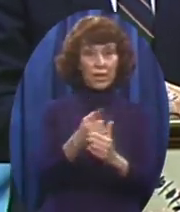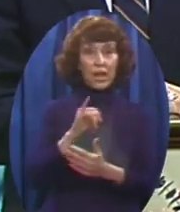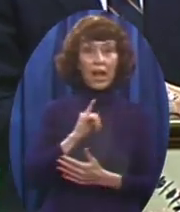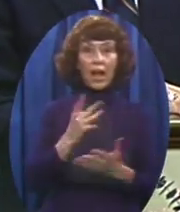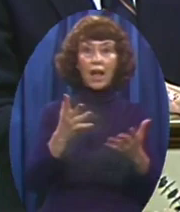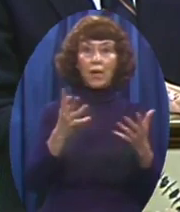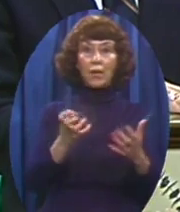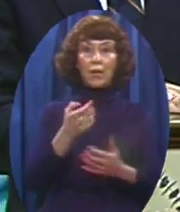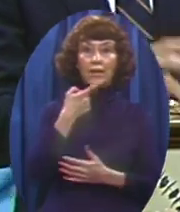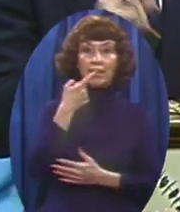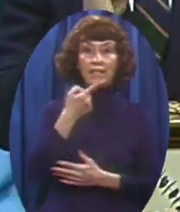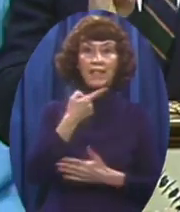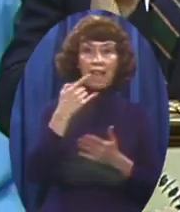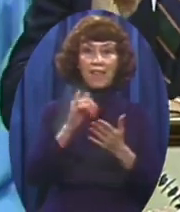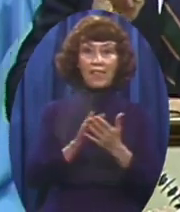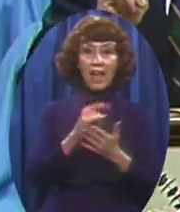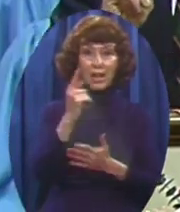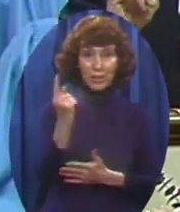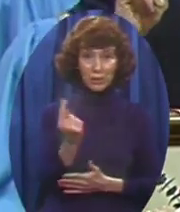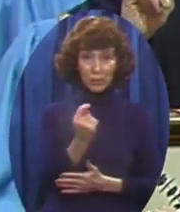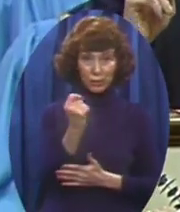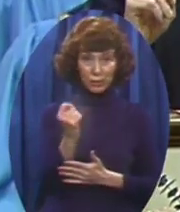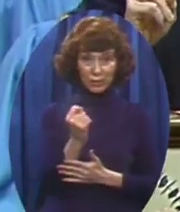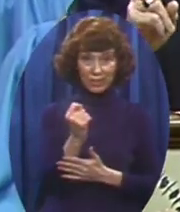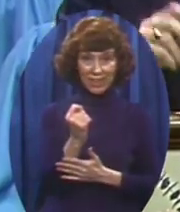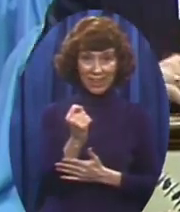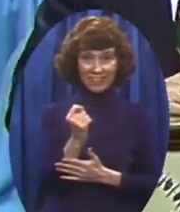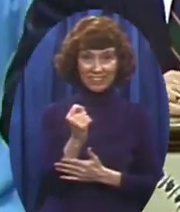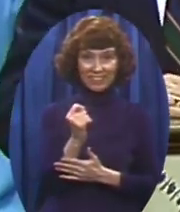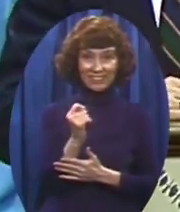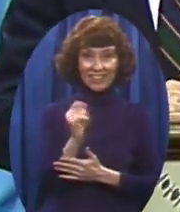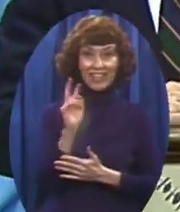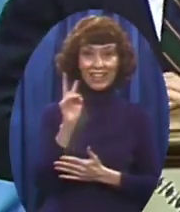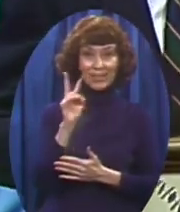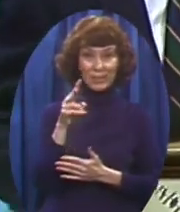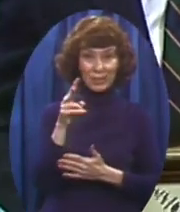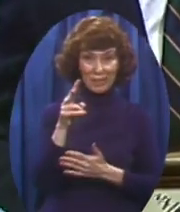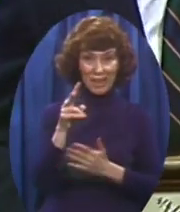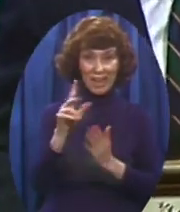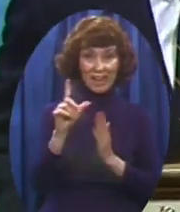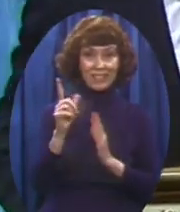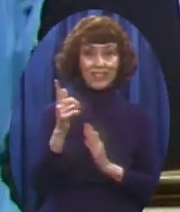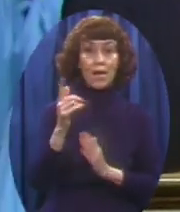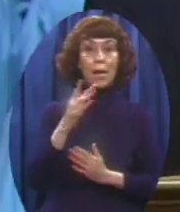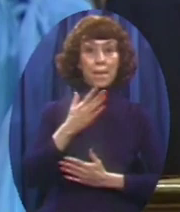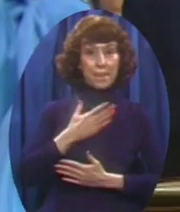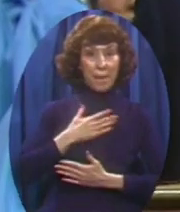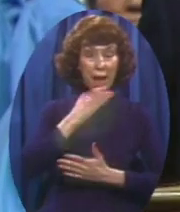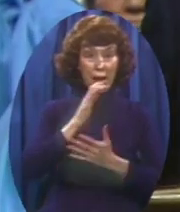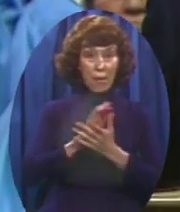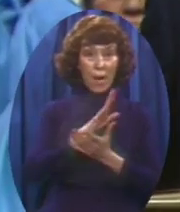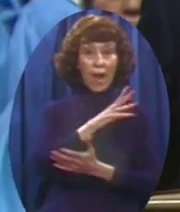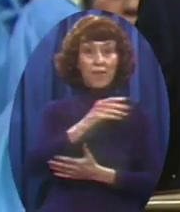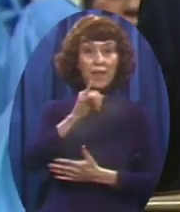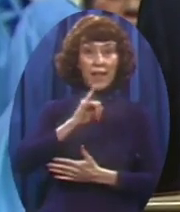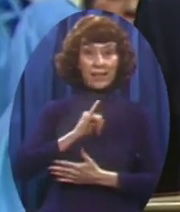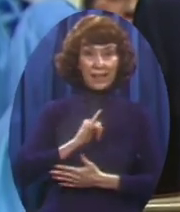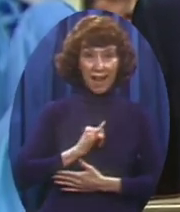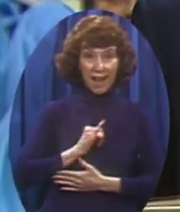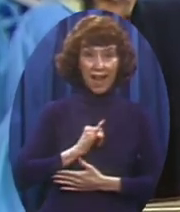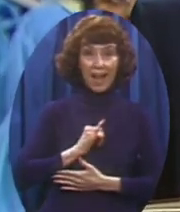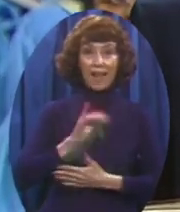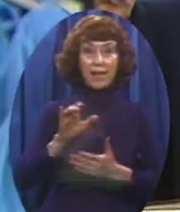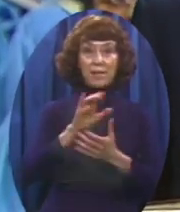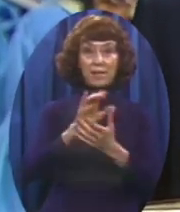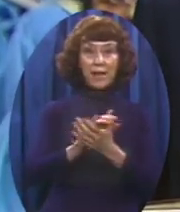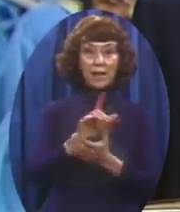I just want to say that Tuesday, 2 days from today, Maisel and I will have been married